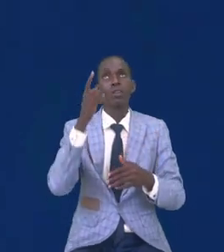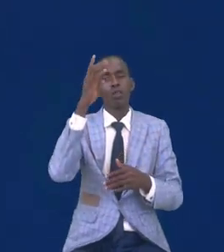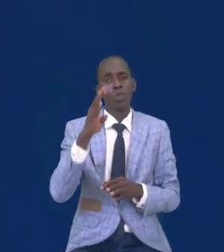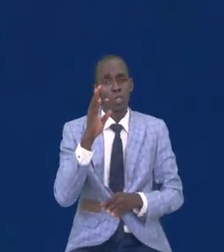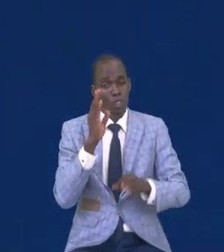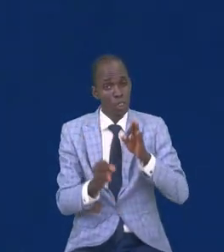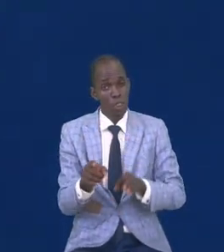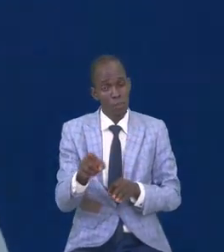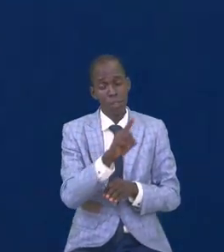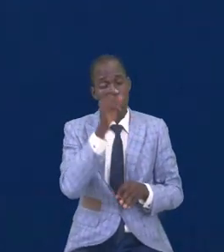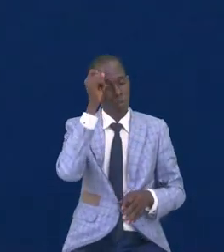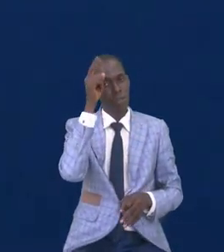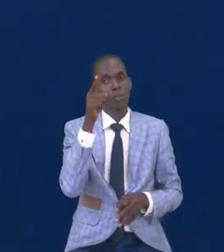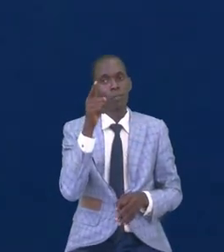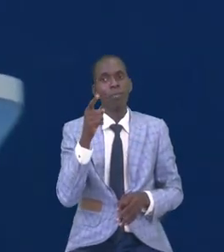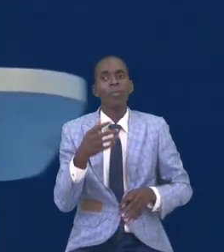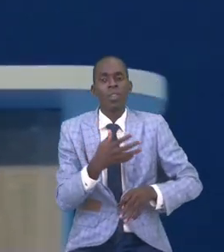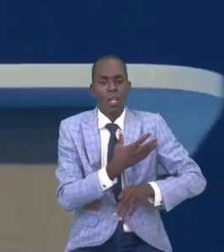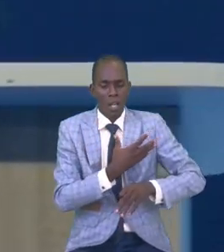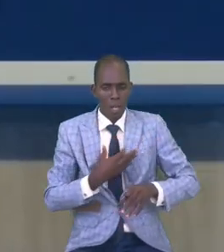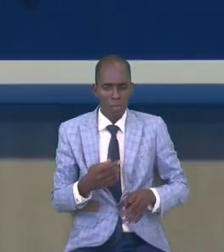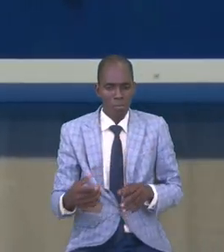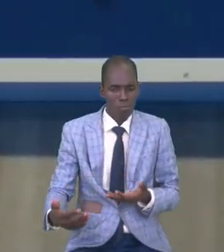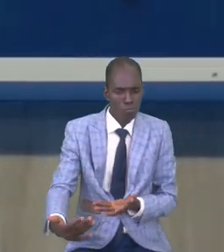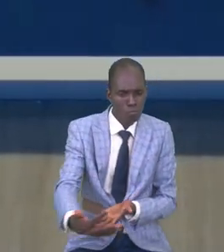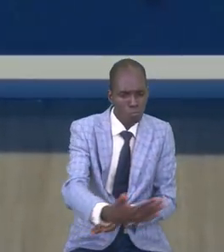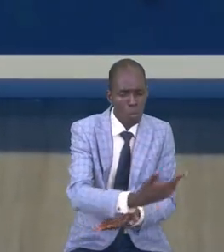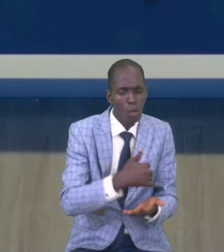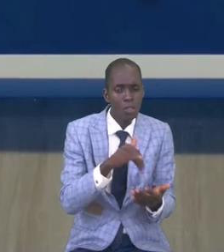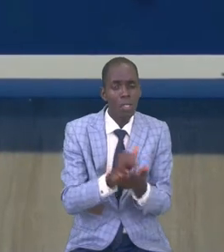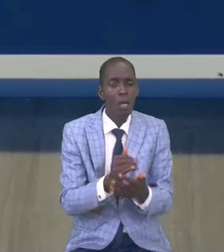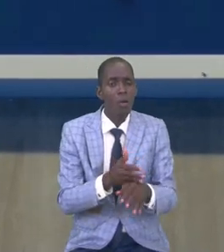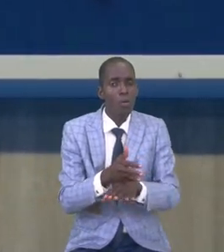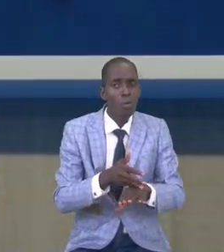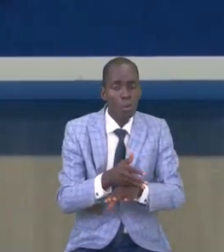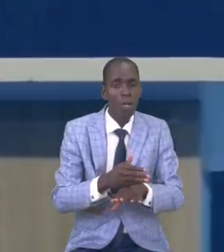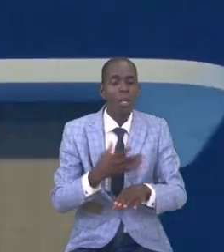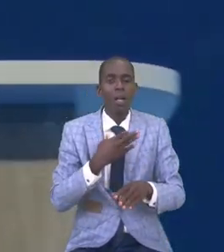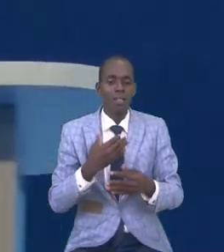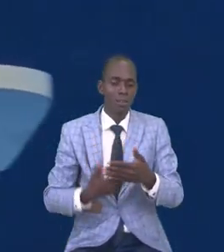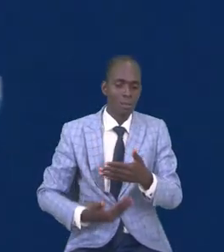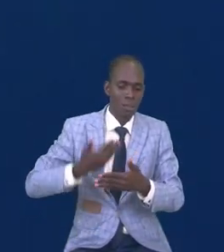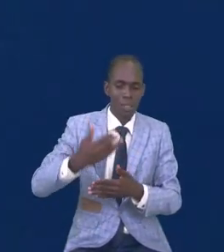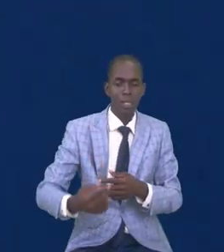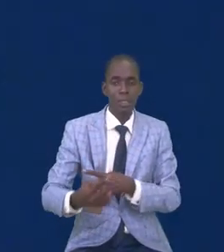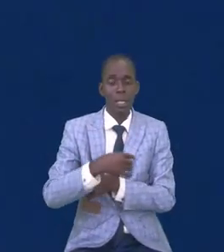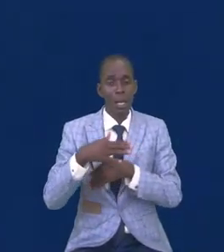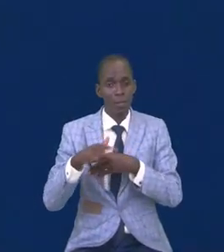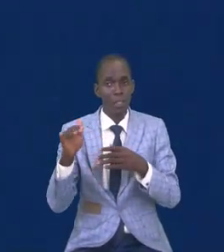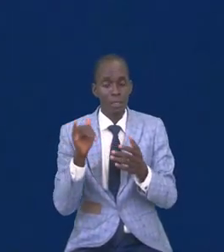understood. And so they packed all those idols together. And the following day after that,